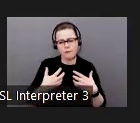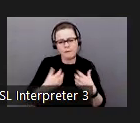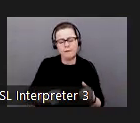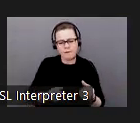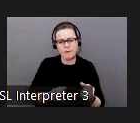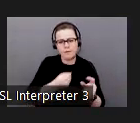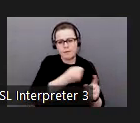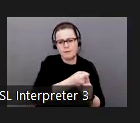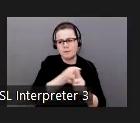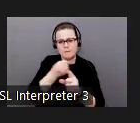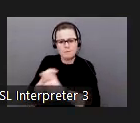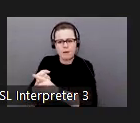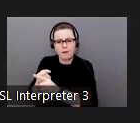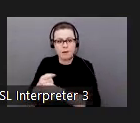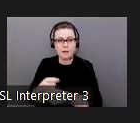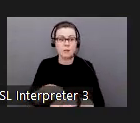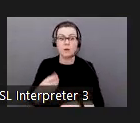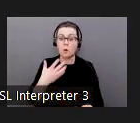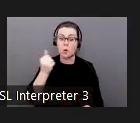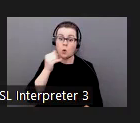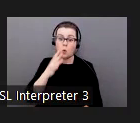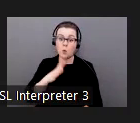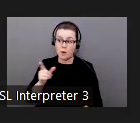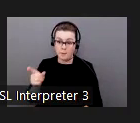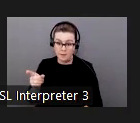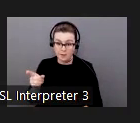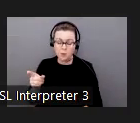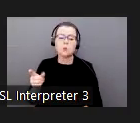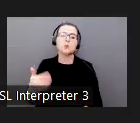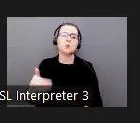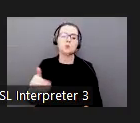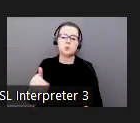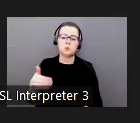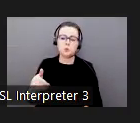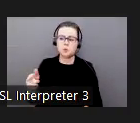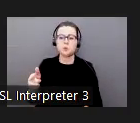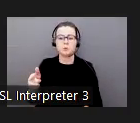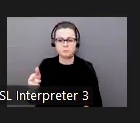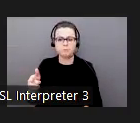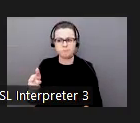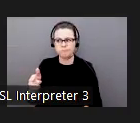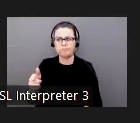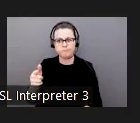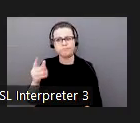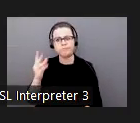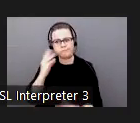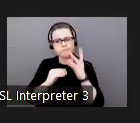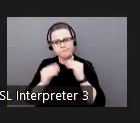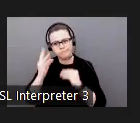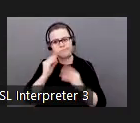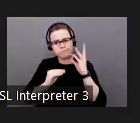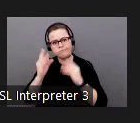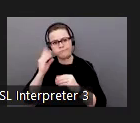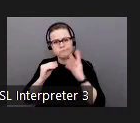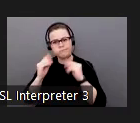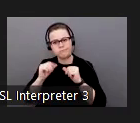impacts on older women, and, especially when they have prolonged exposure over the course